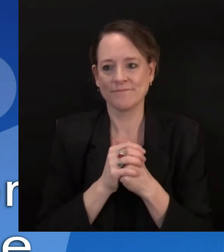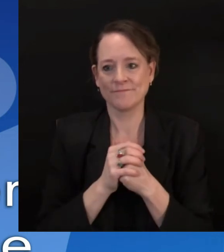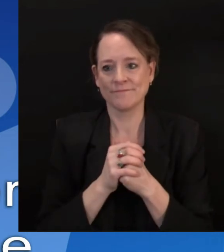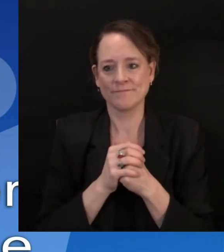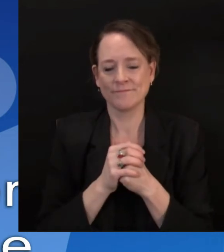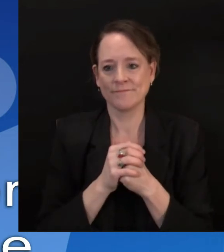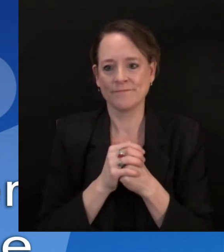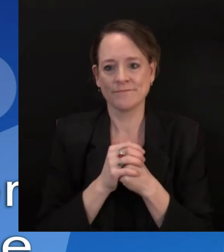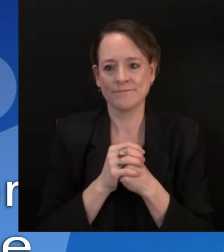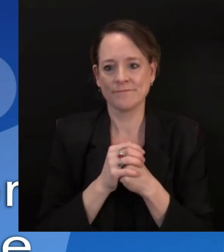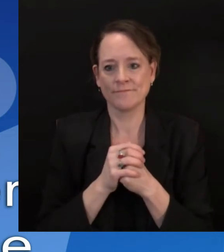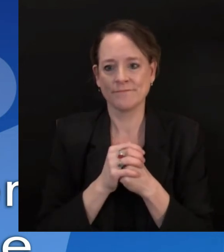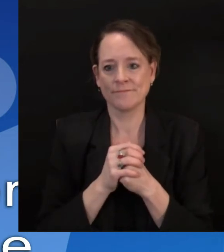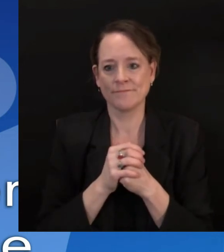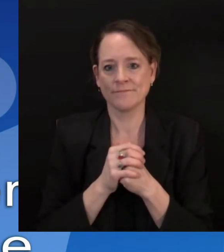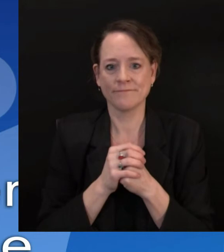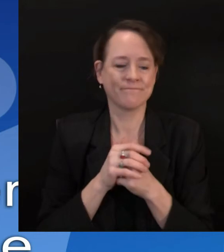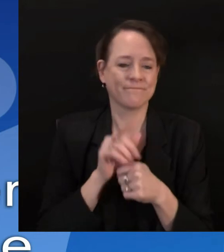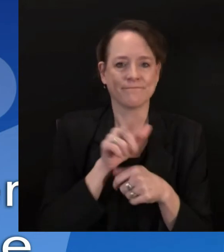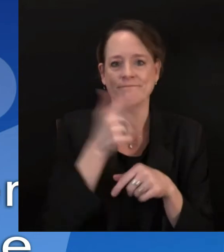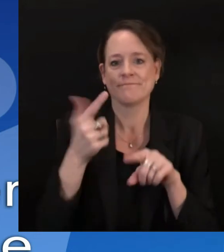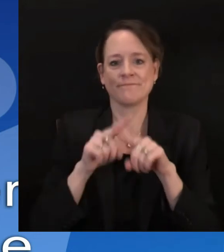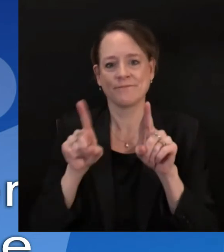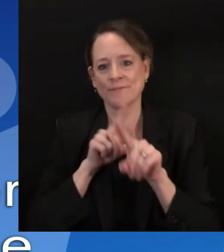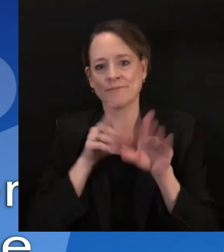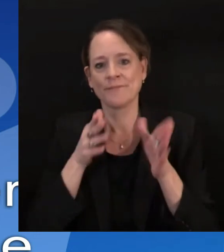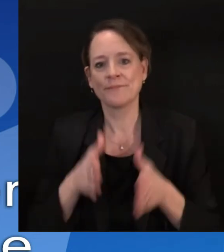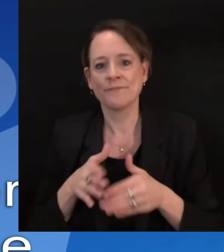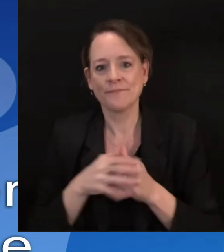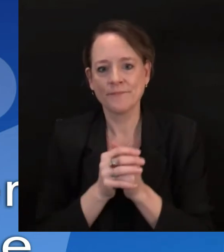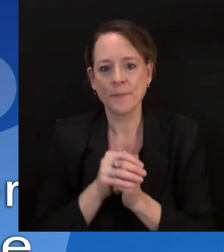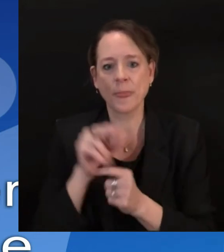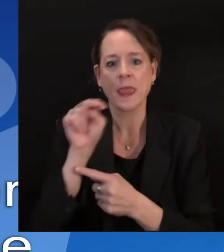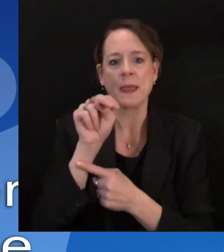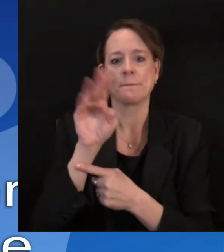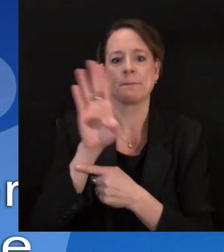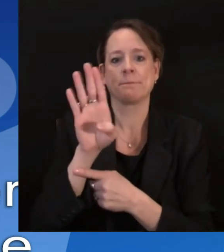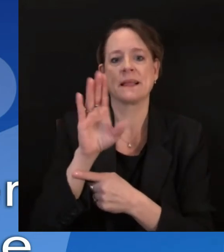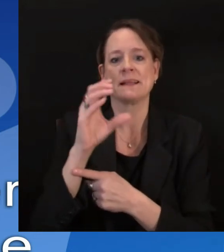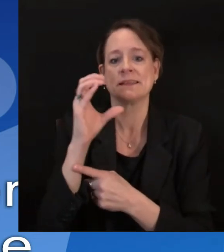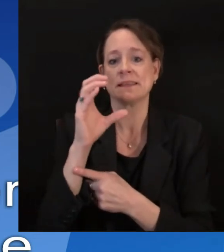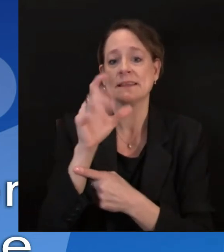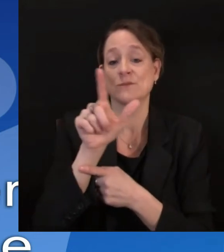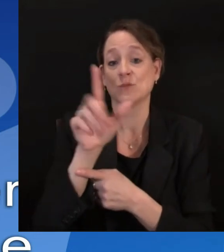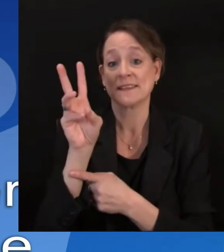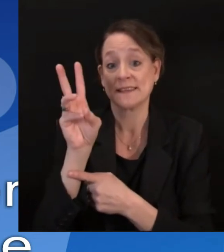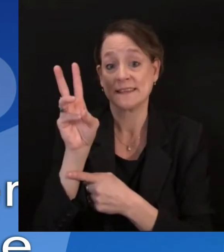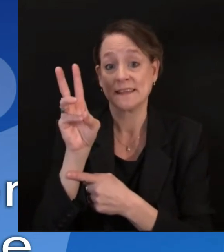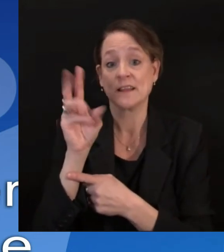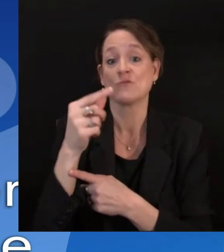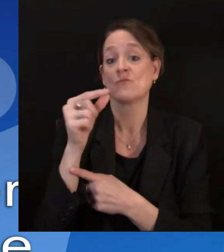Okay, moving on then to Jonathan Nizer from NBC 26 in Green Bay. Jonathan.